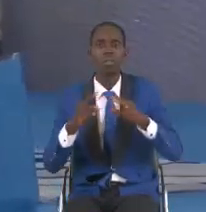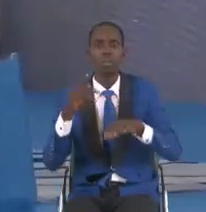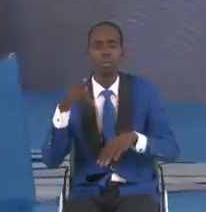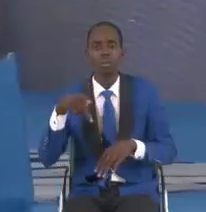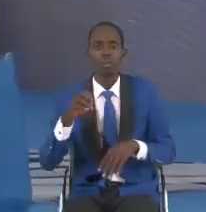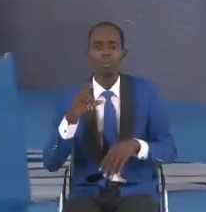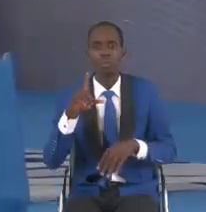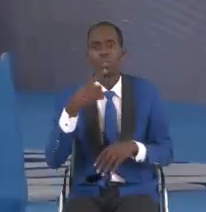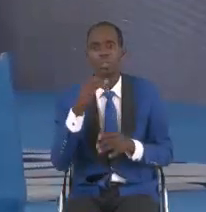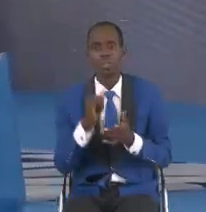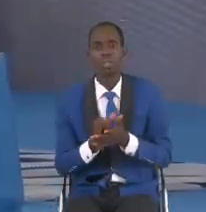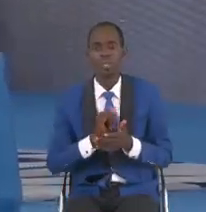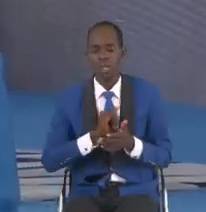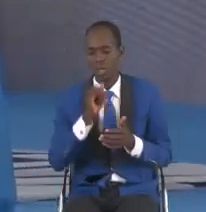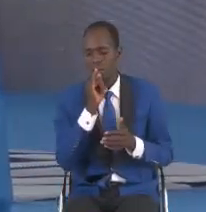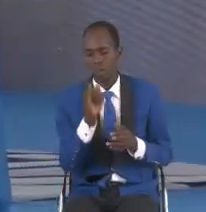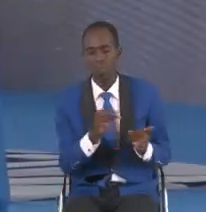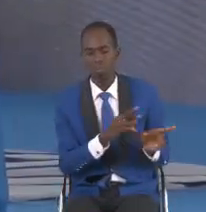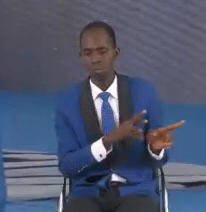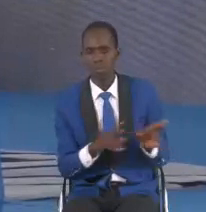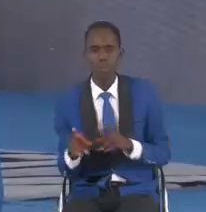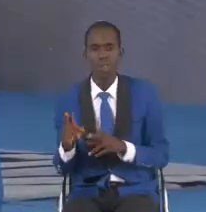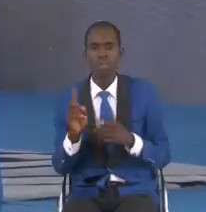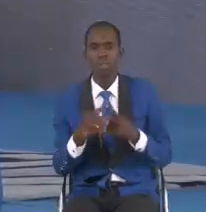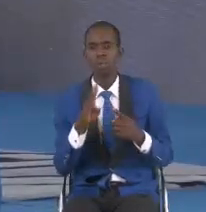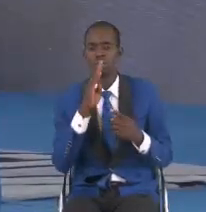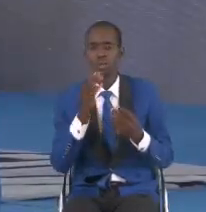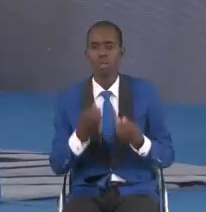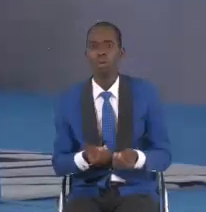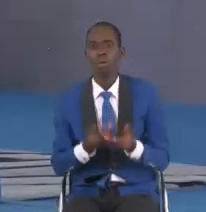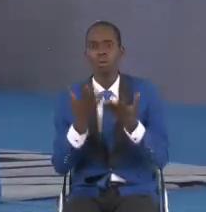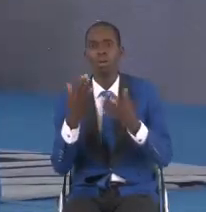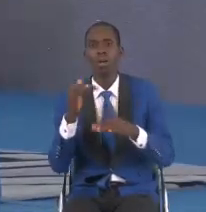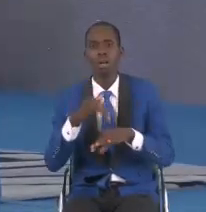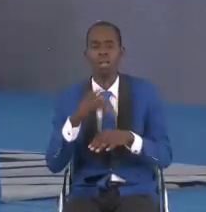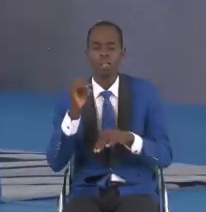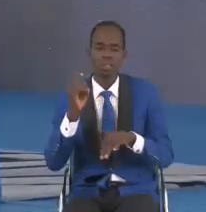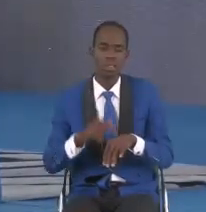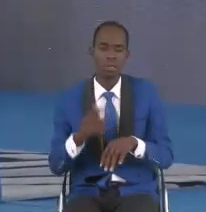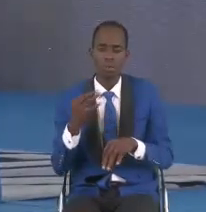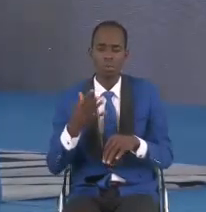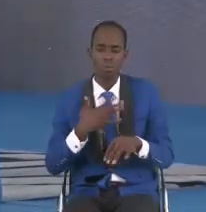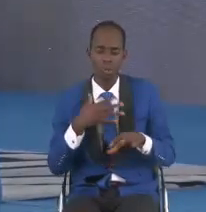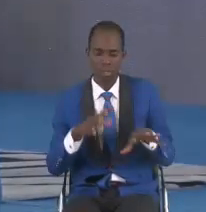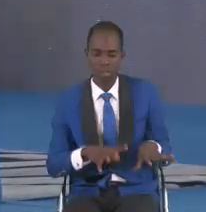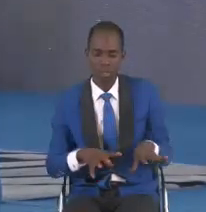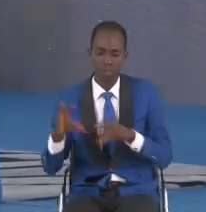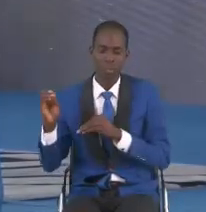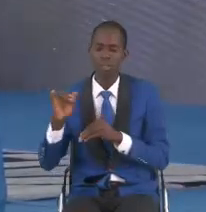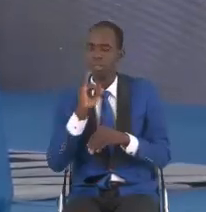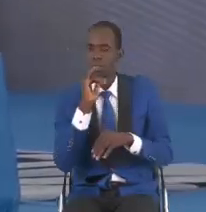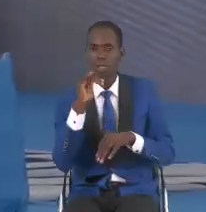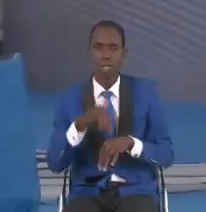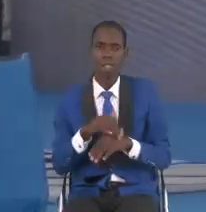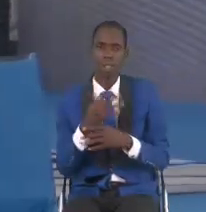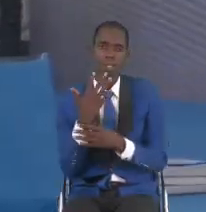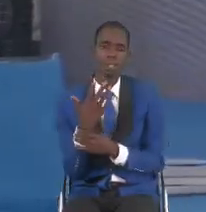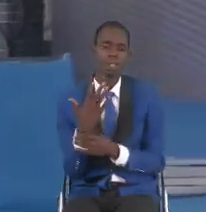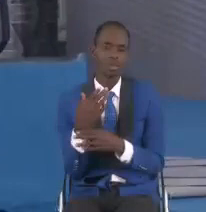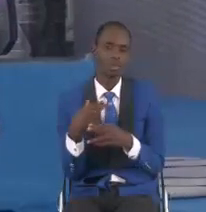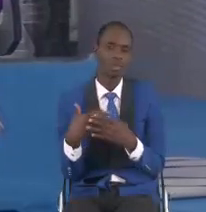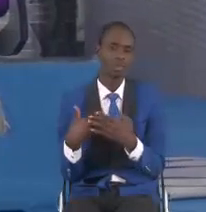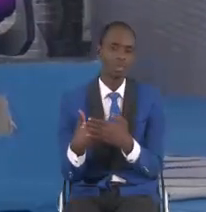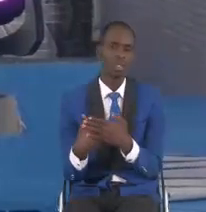to be offered, and the time of my departure is at hand. You know,